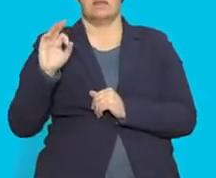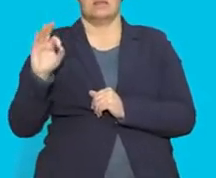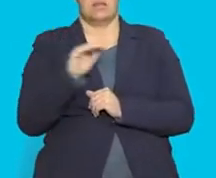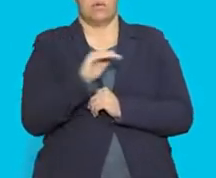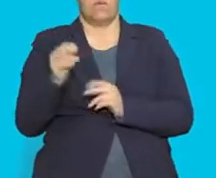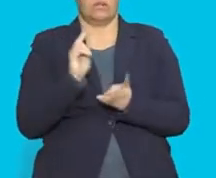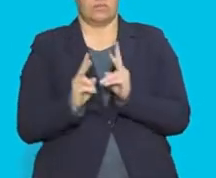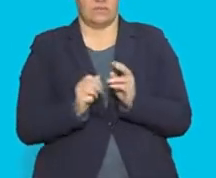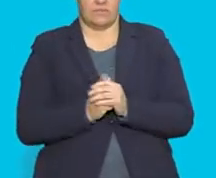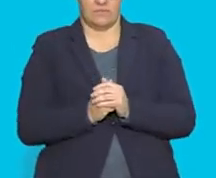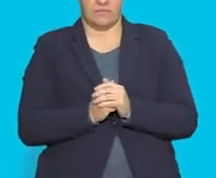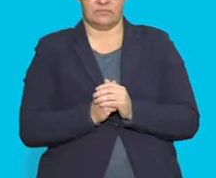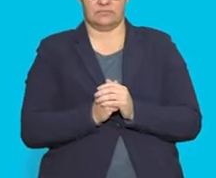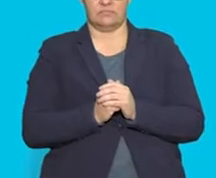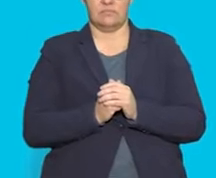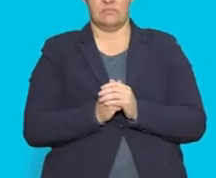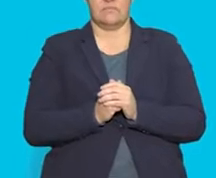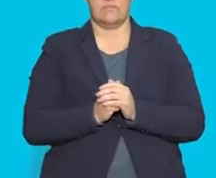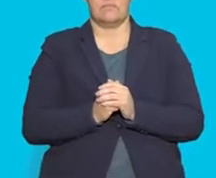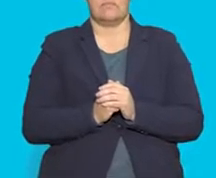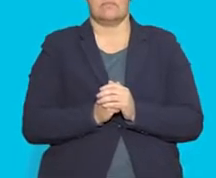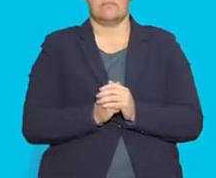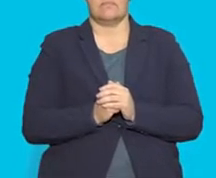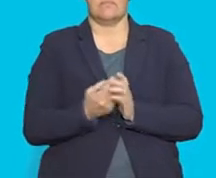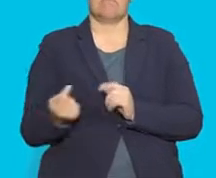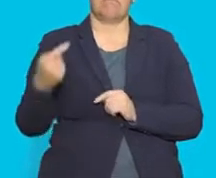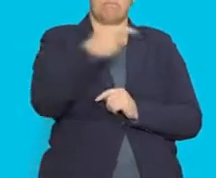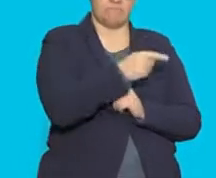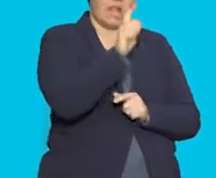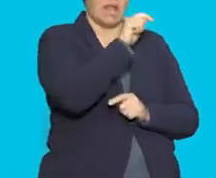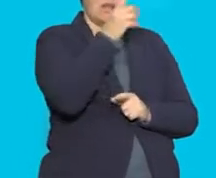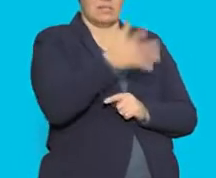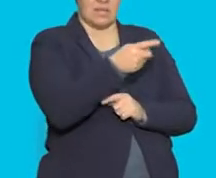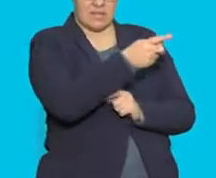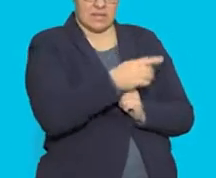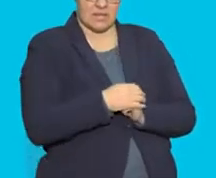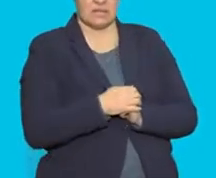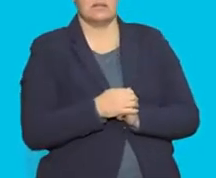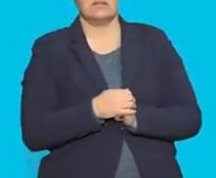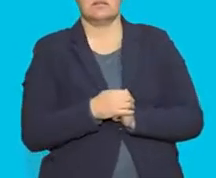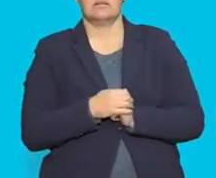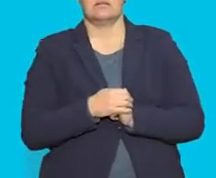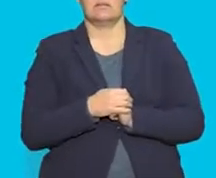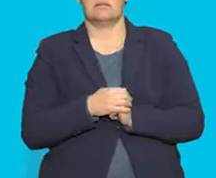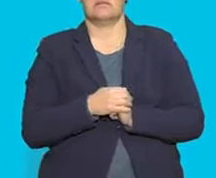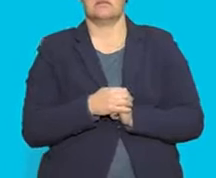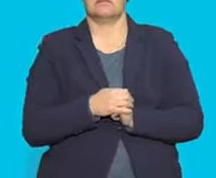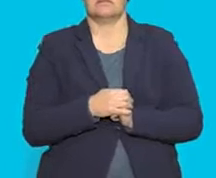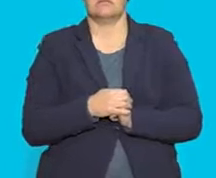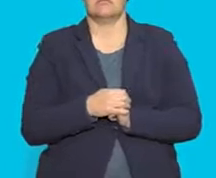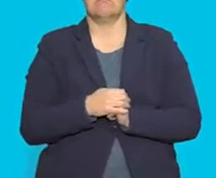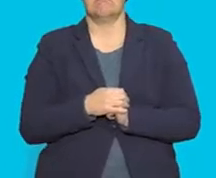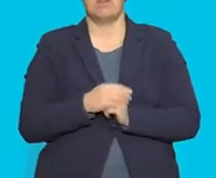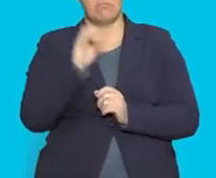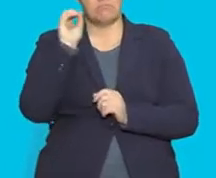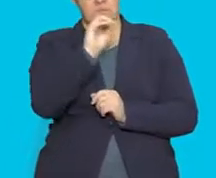0,093 divided by 12. Then we go straight to the calculator. From there now, I'm just going to do it all at once on